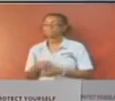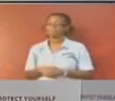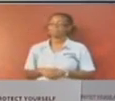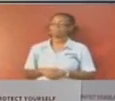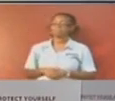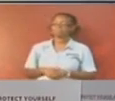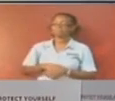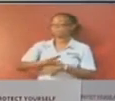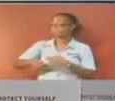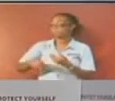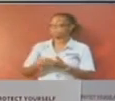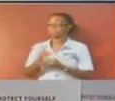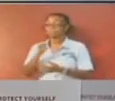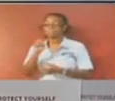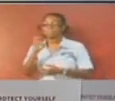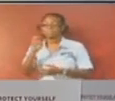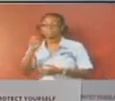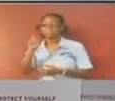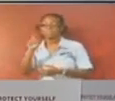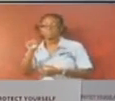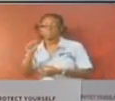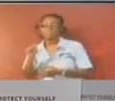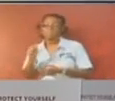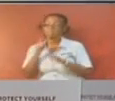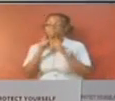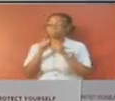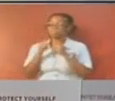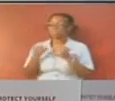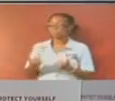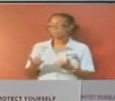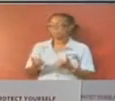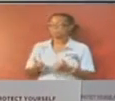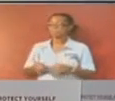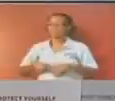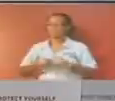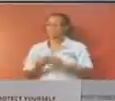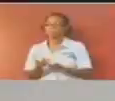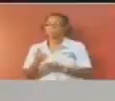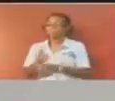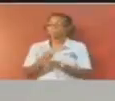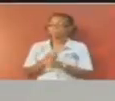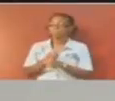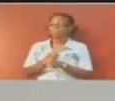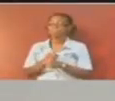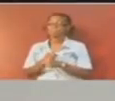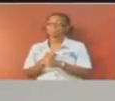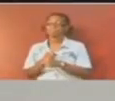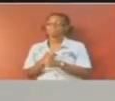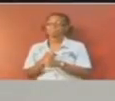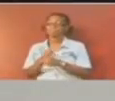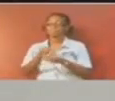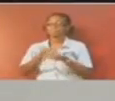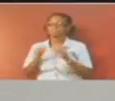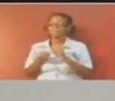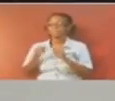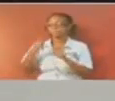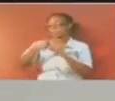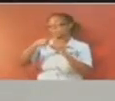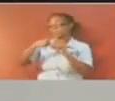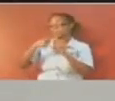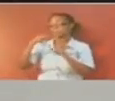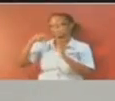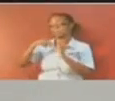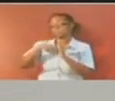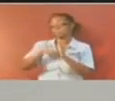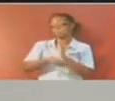So kicking off where Dr. Hines would have left out, how do we get the population levels down in terms of the number of cases? One